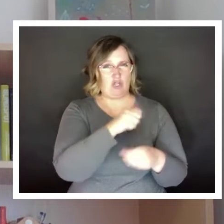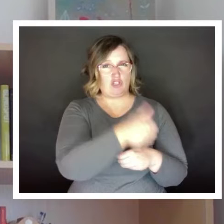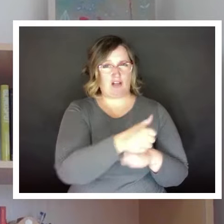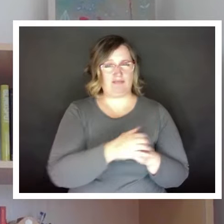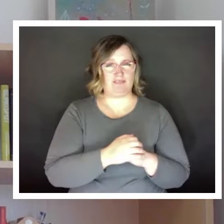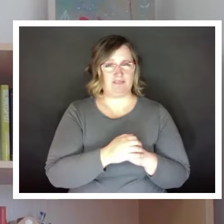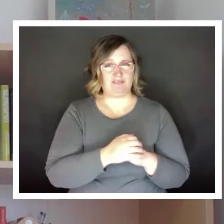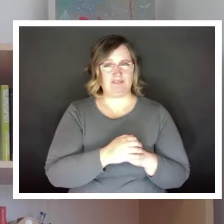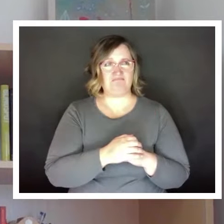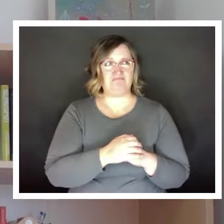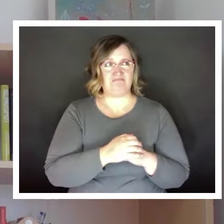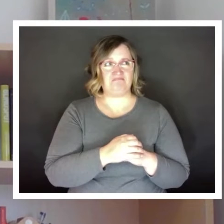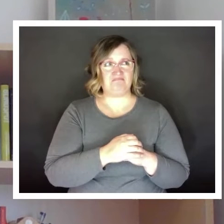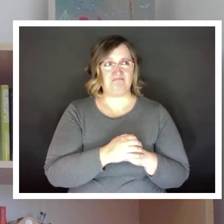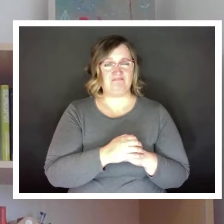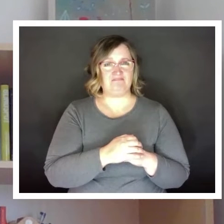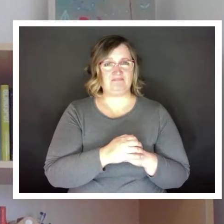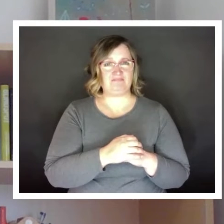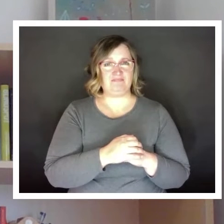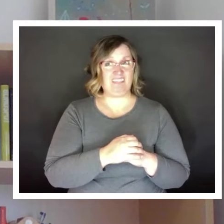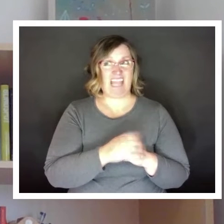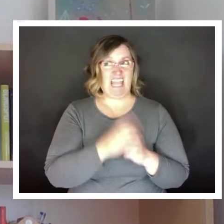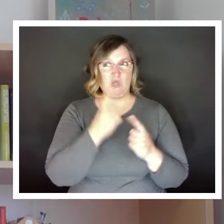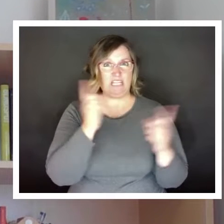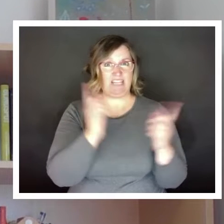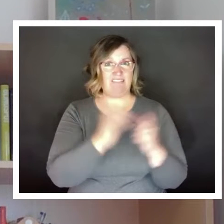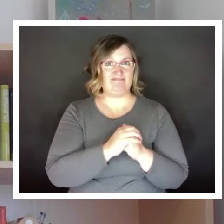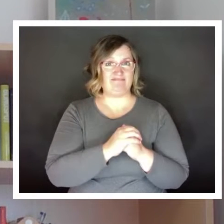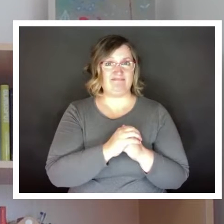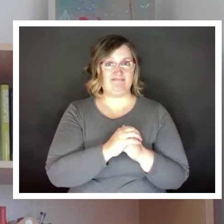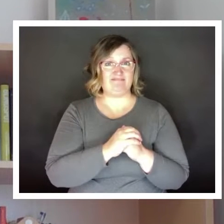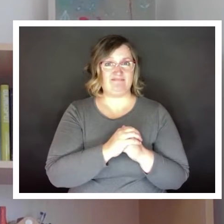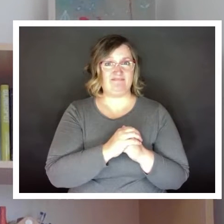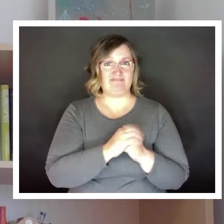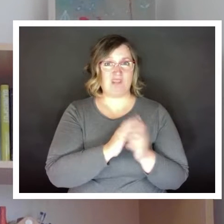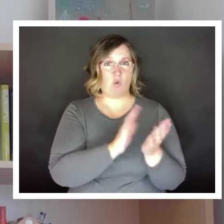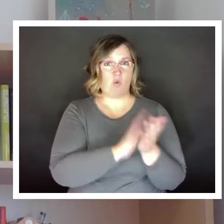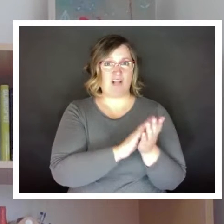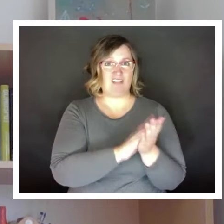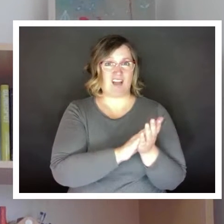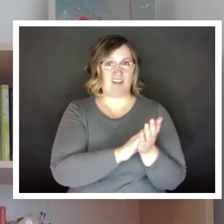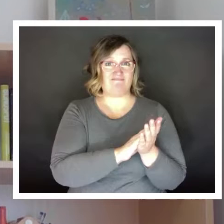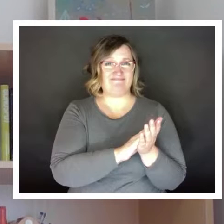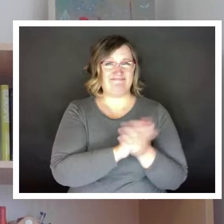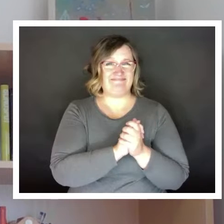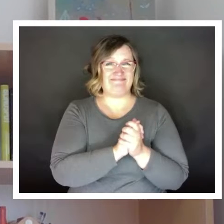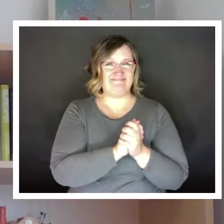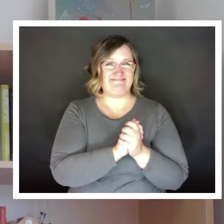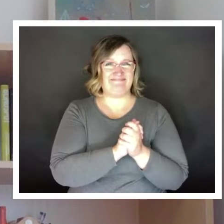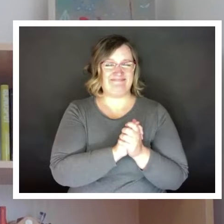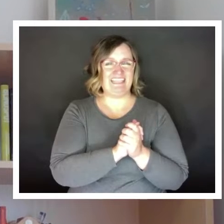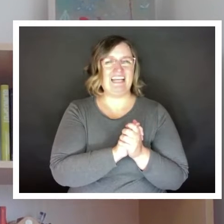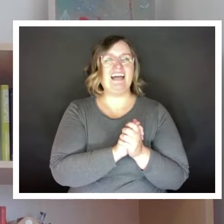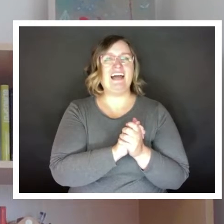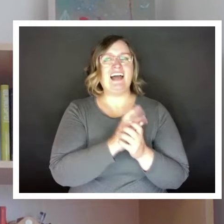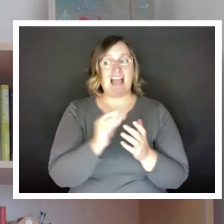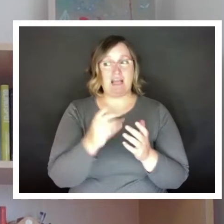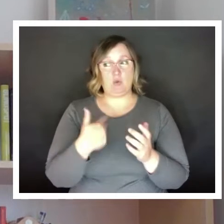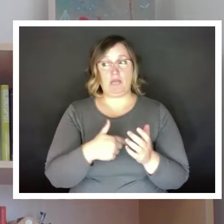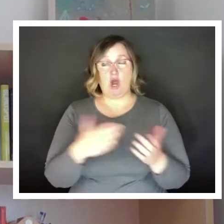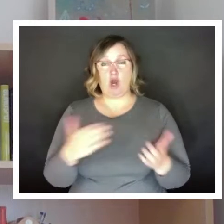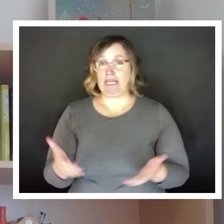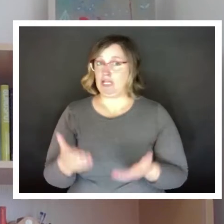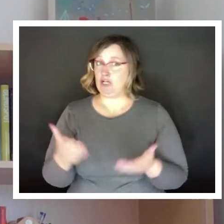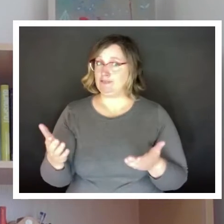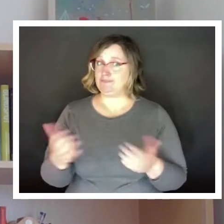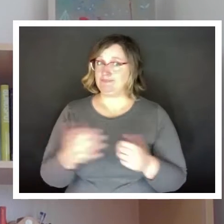And you did it. Well done. And we're here